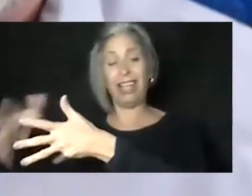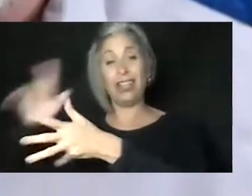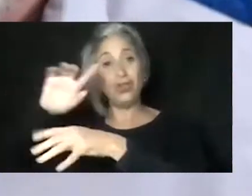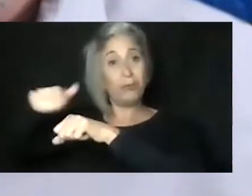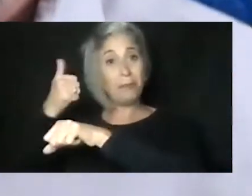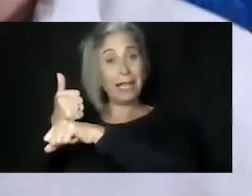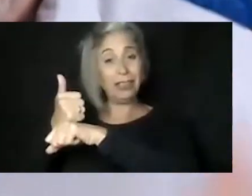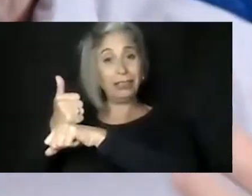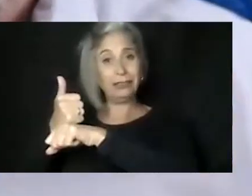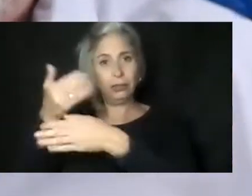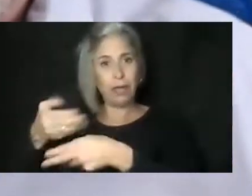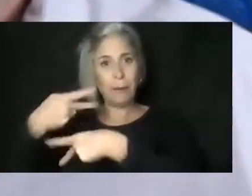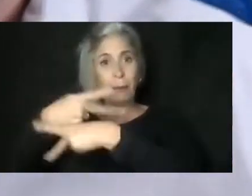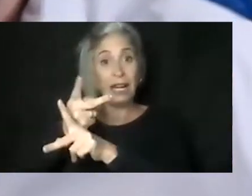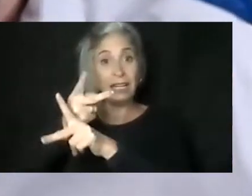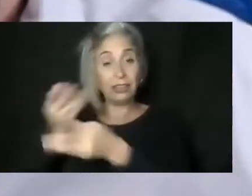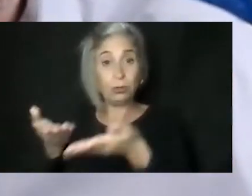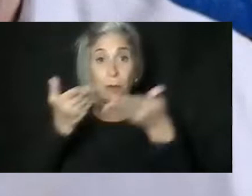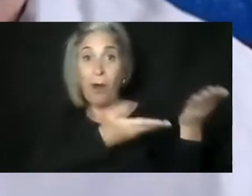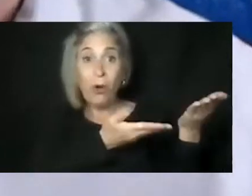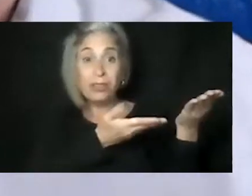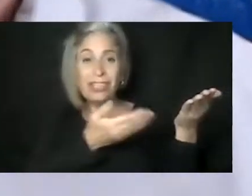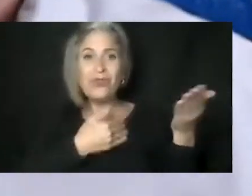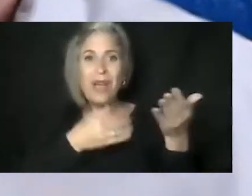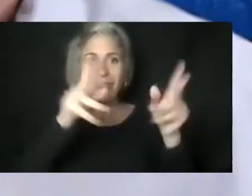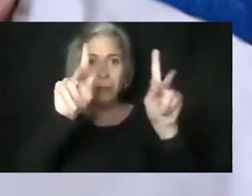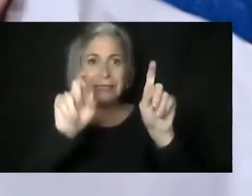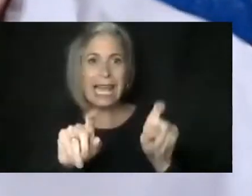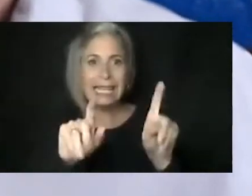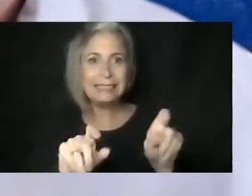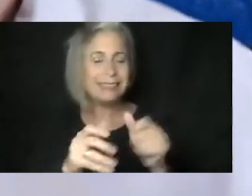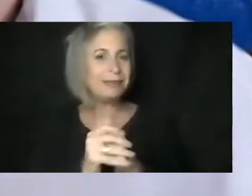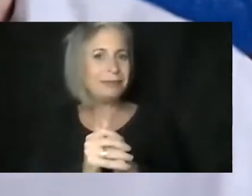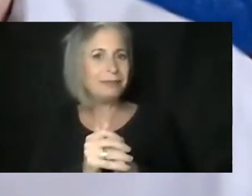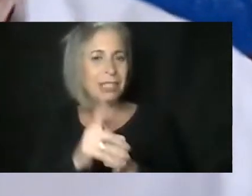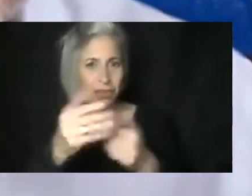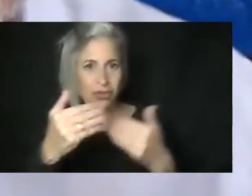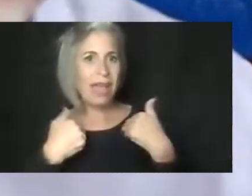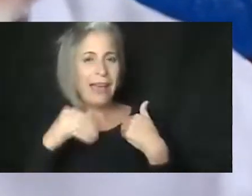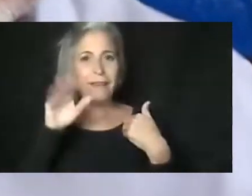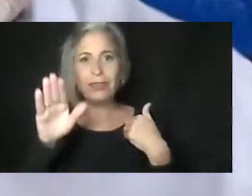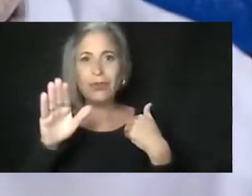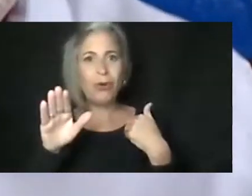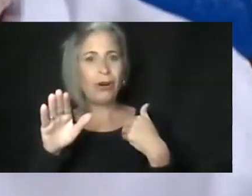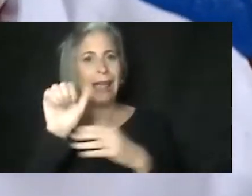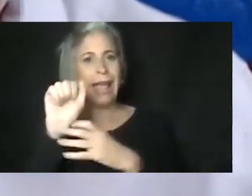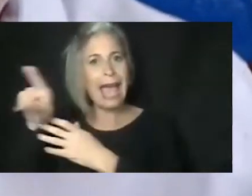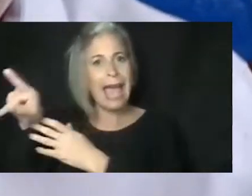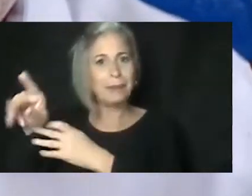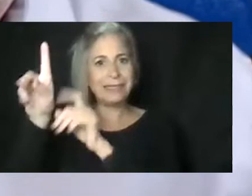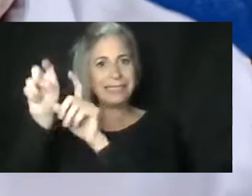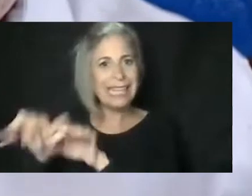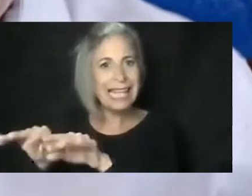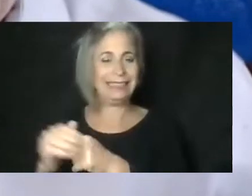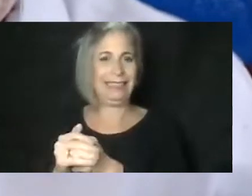a product, and you have your biases tested. You have your apps tested so that you can see